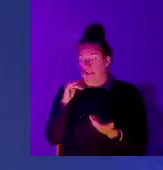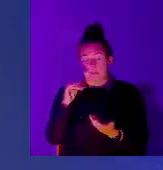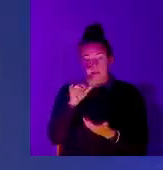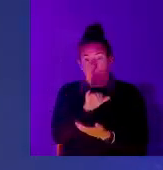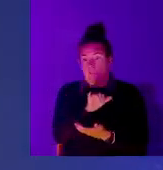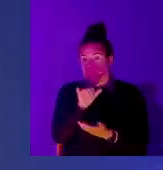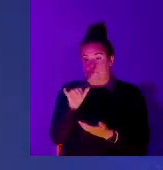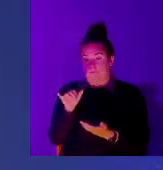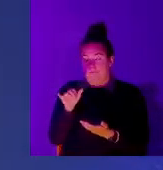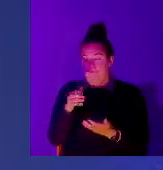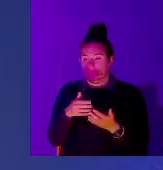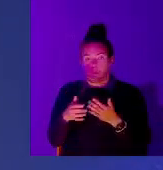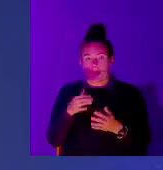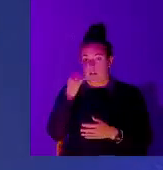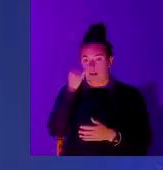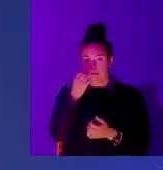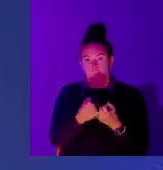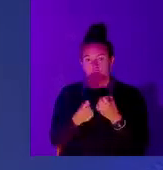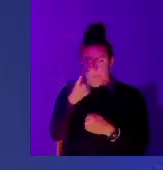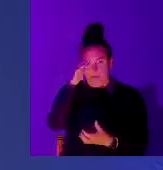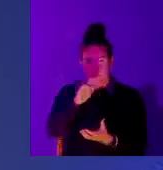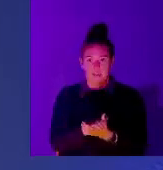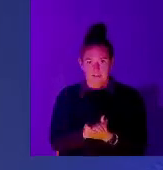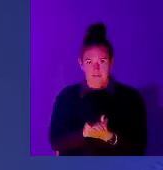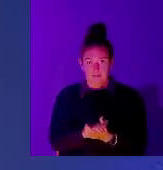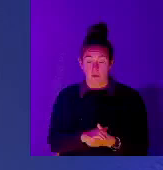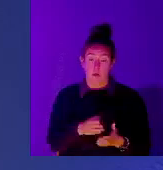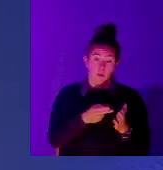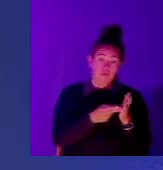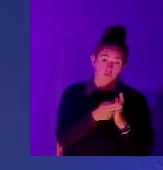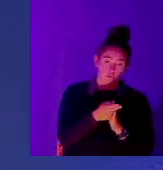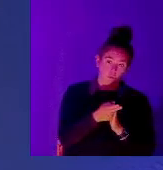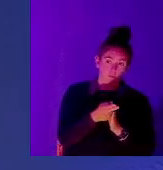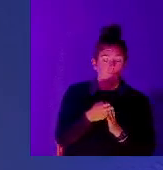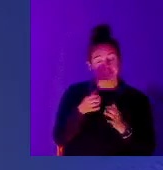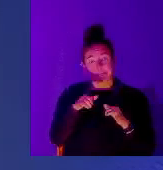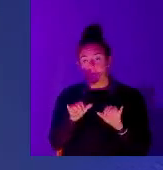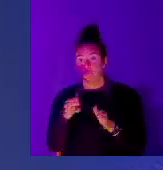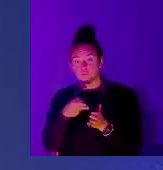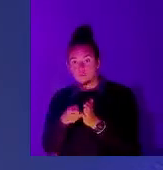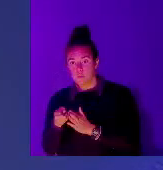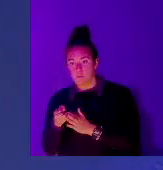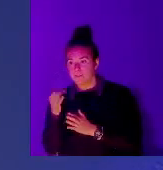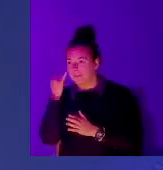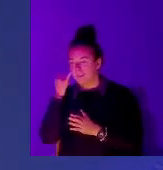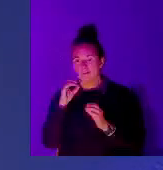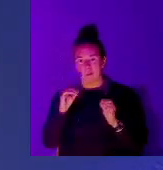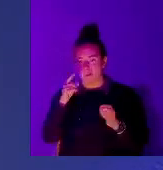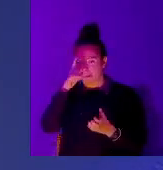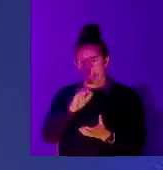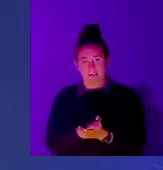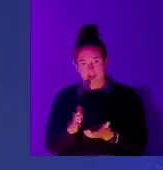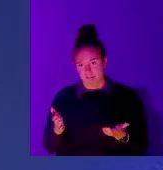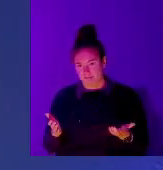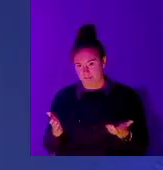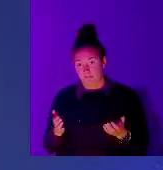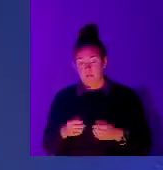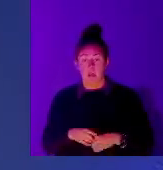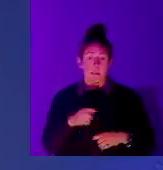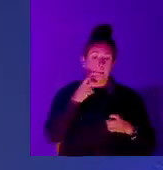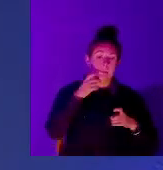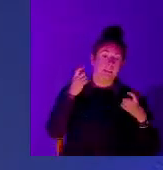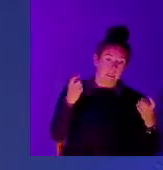is the truth, even if no one believes it. Sin is a sin, even if everybody's doing